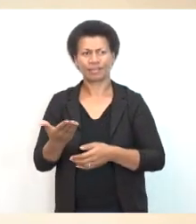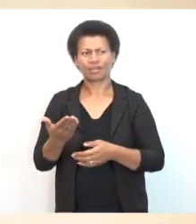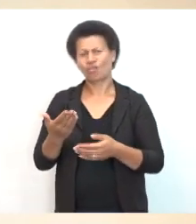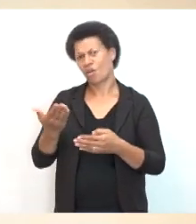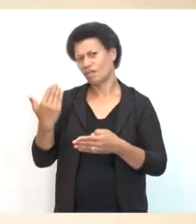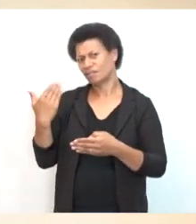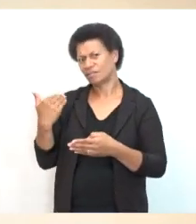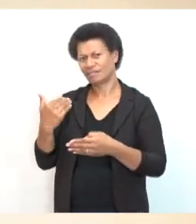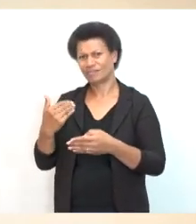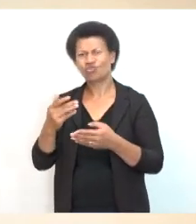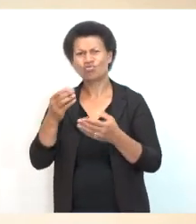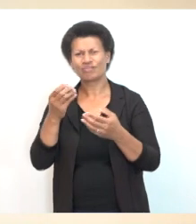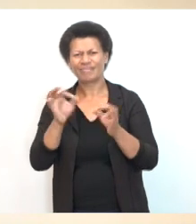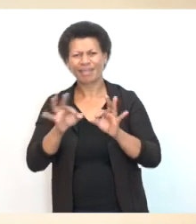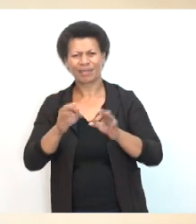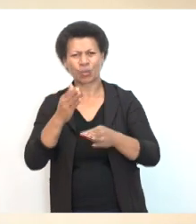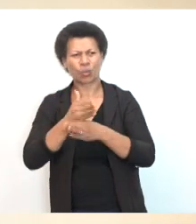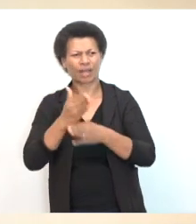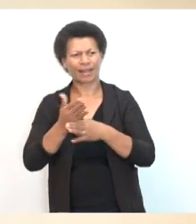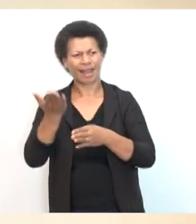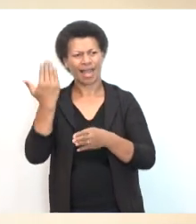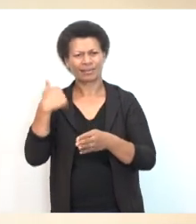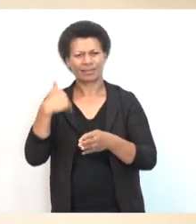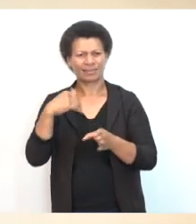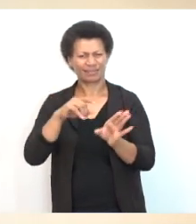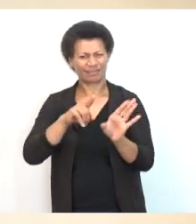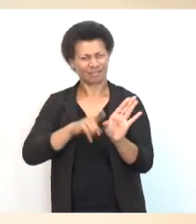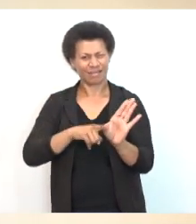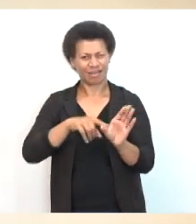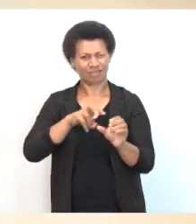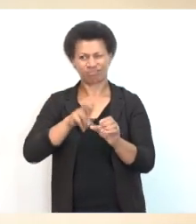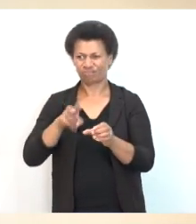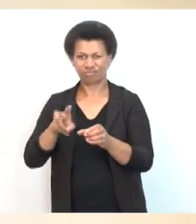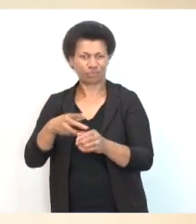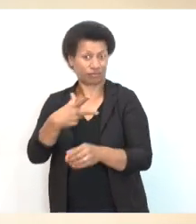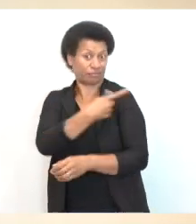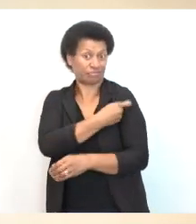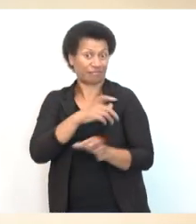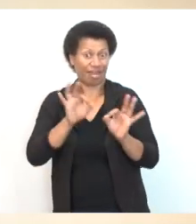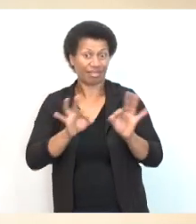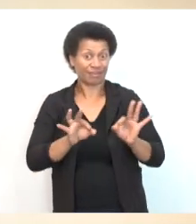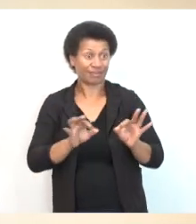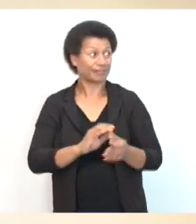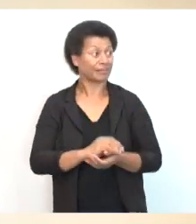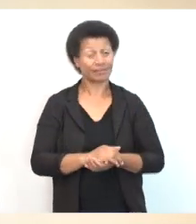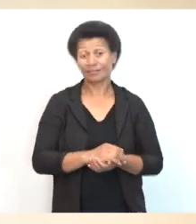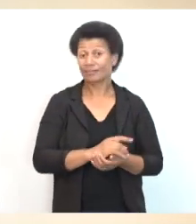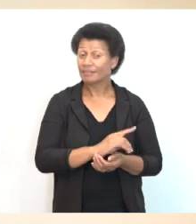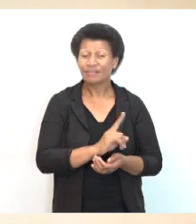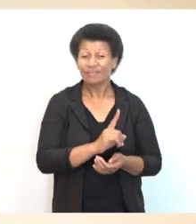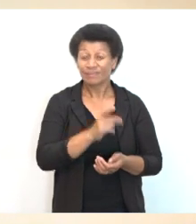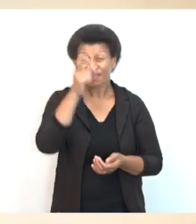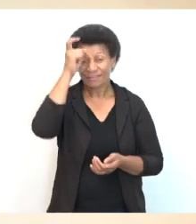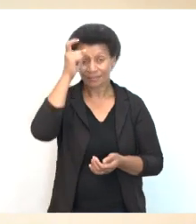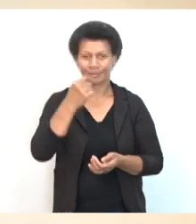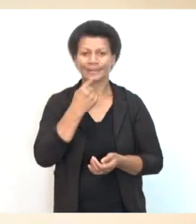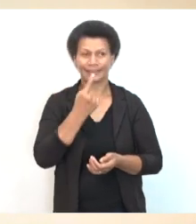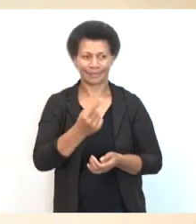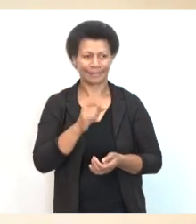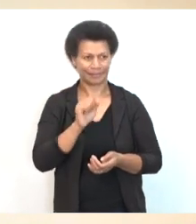Last week, phone conversation with the Minister for Education. I mean, we are the government of the day. That's how we're supposed to